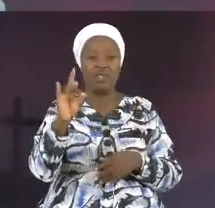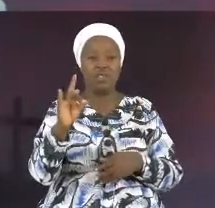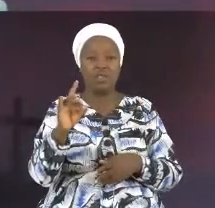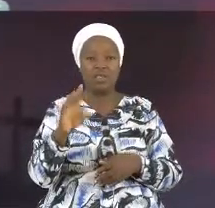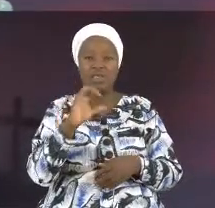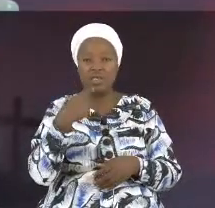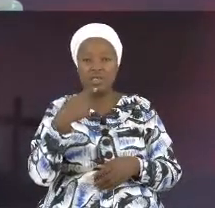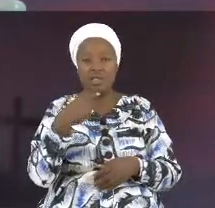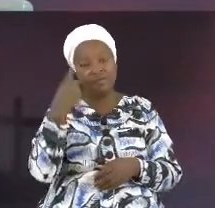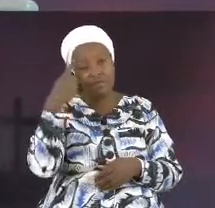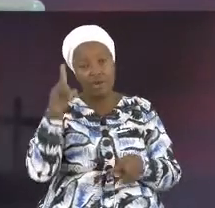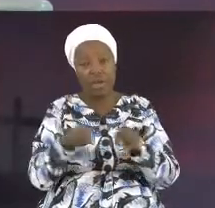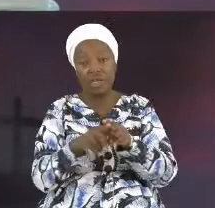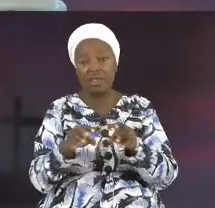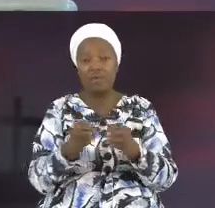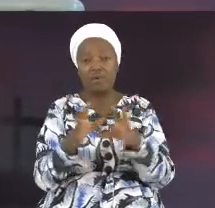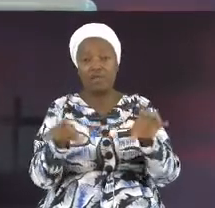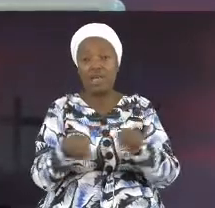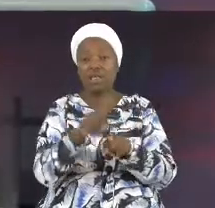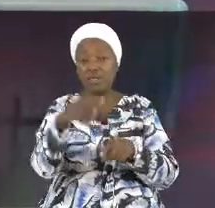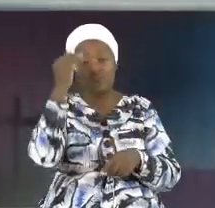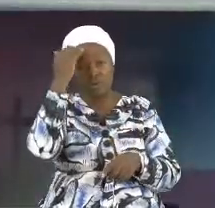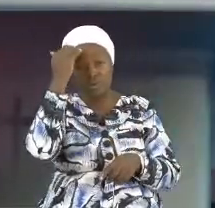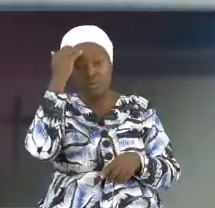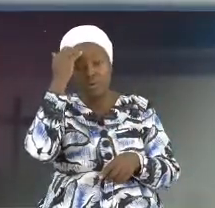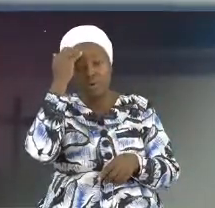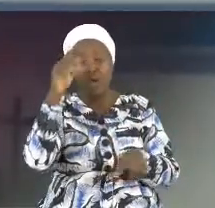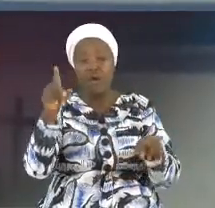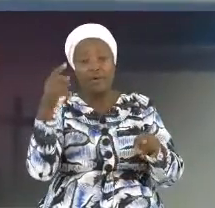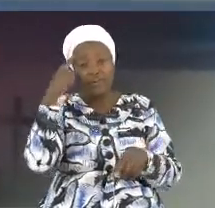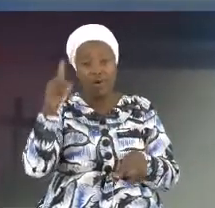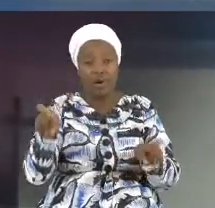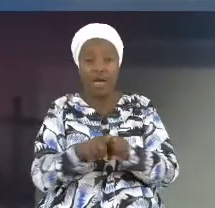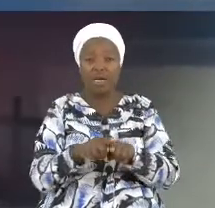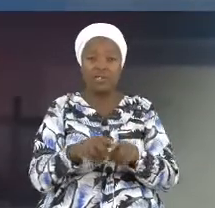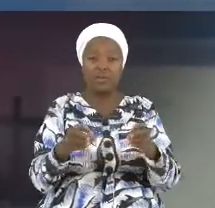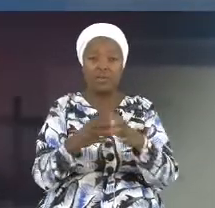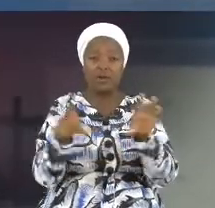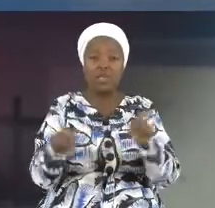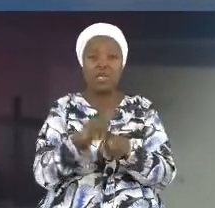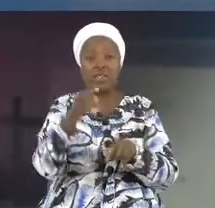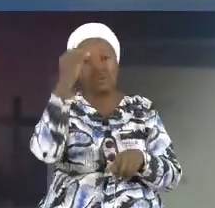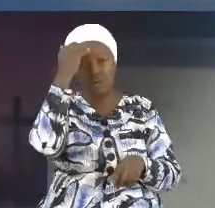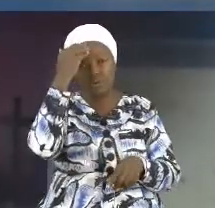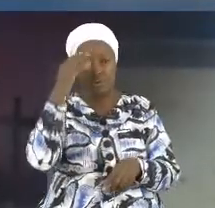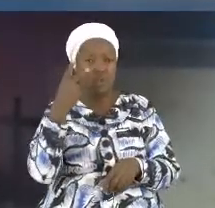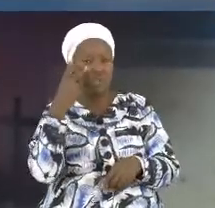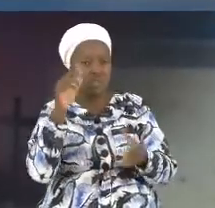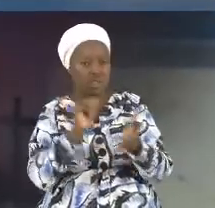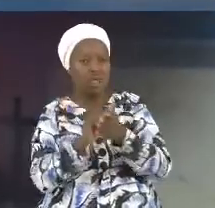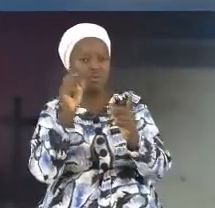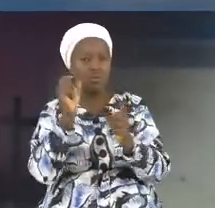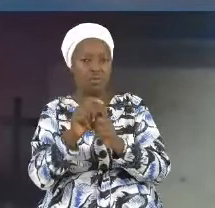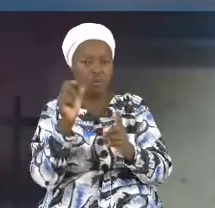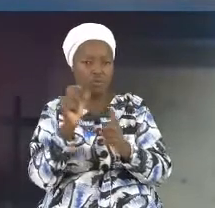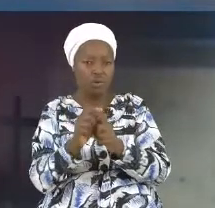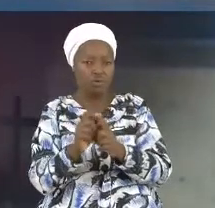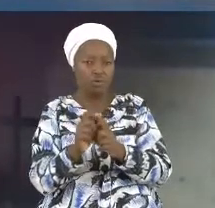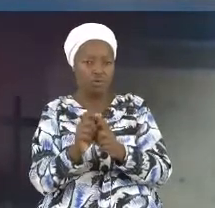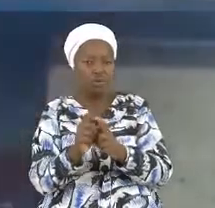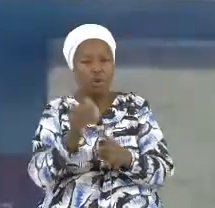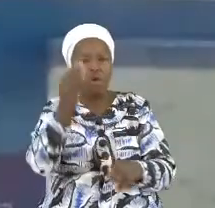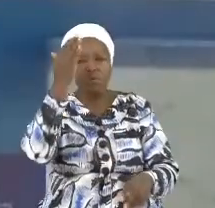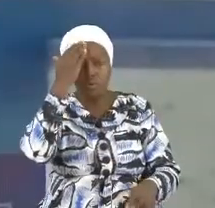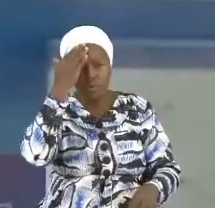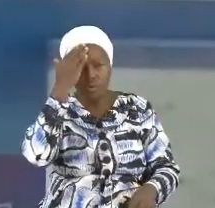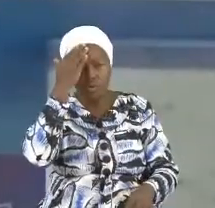know, for as much as ye know. Look at that word, know, know,